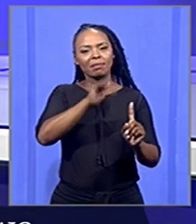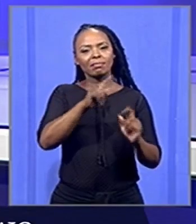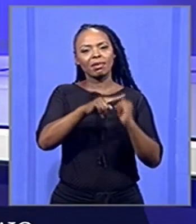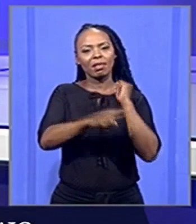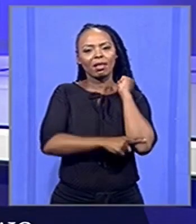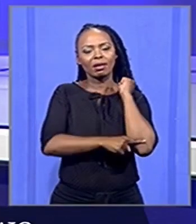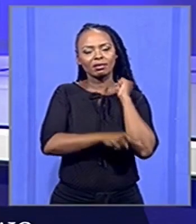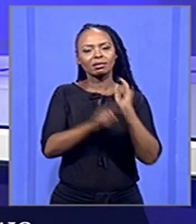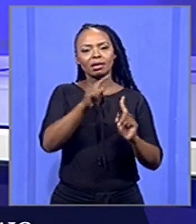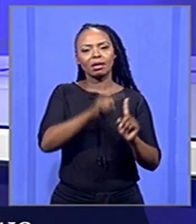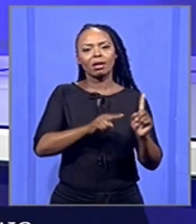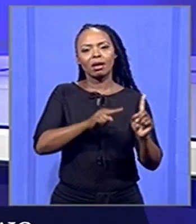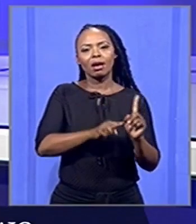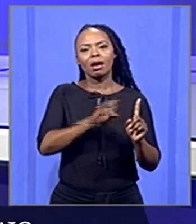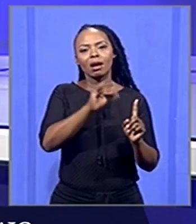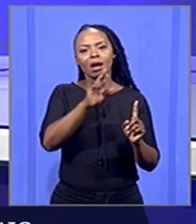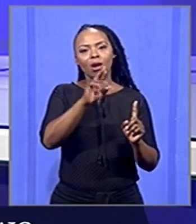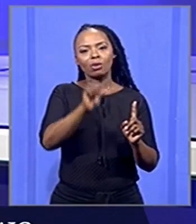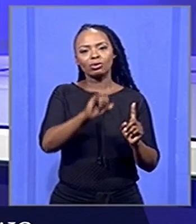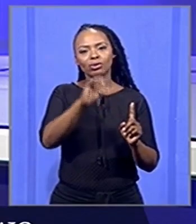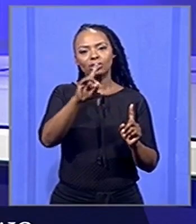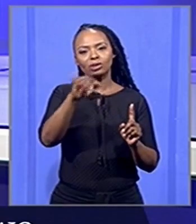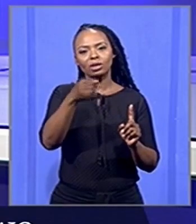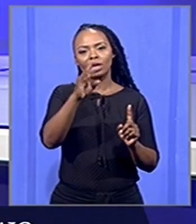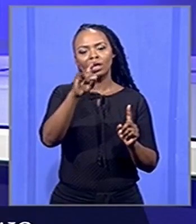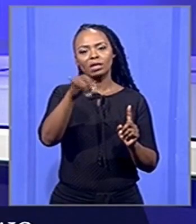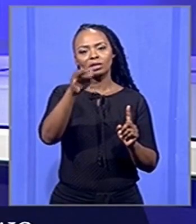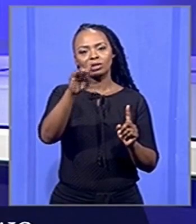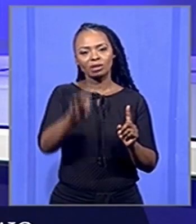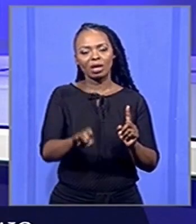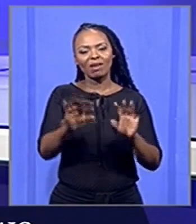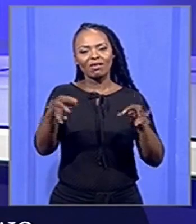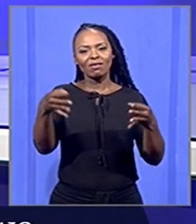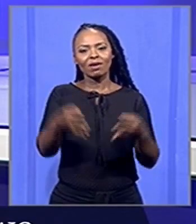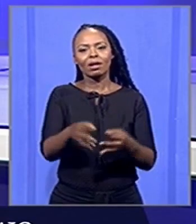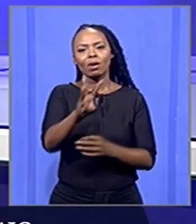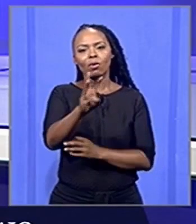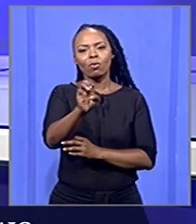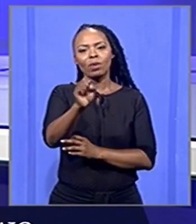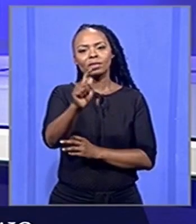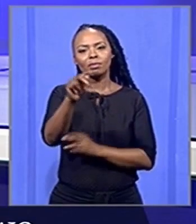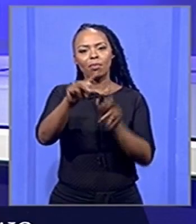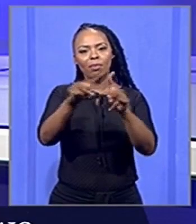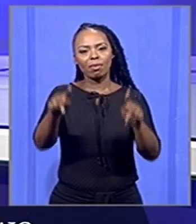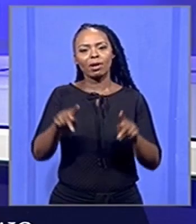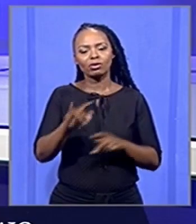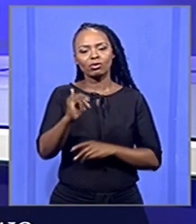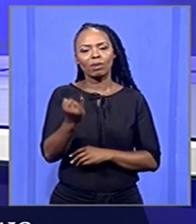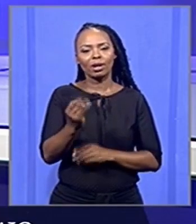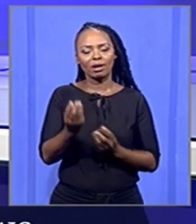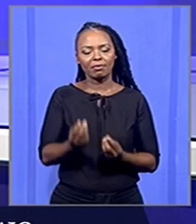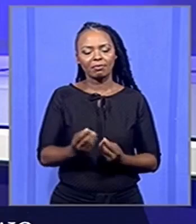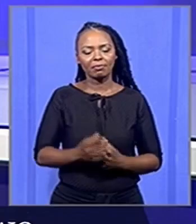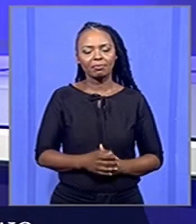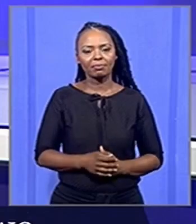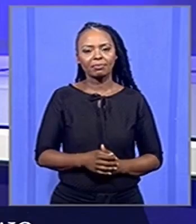Carlos Jeje tirelong ya poloko ya gagwe. O boloketswe dirapeng tša West Park ka Johannesburg.